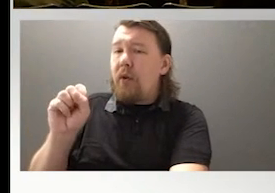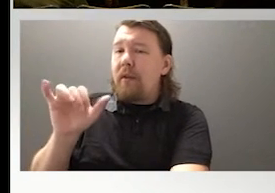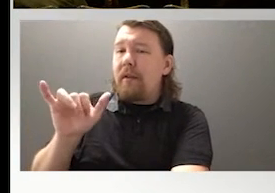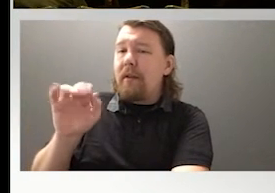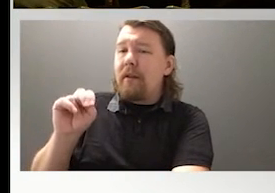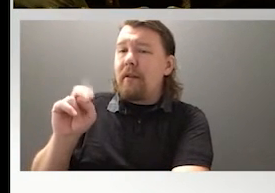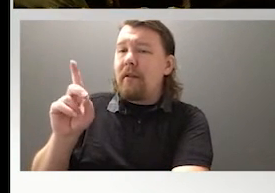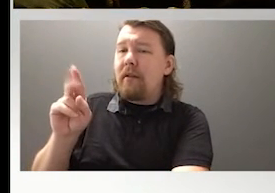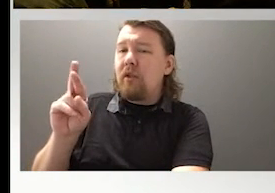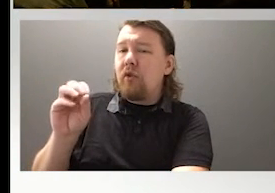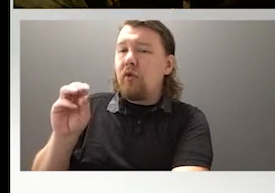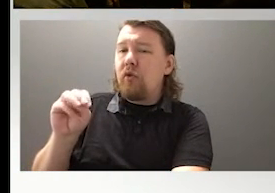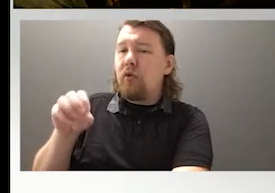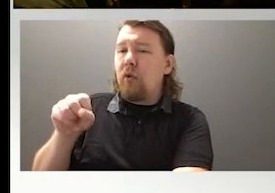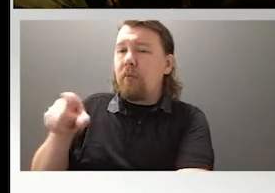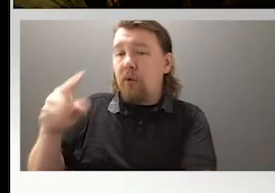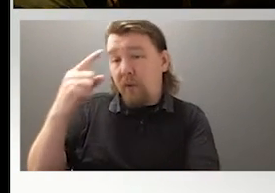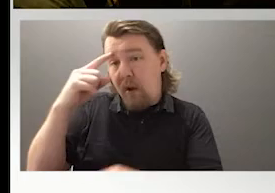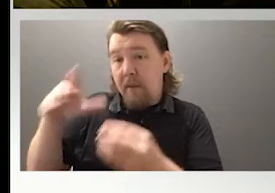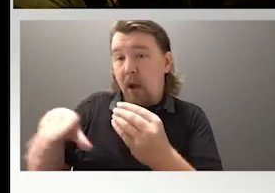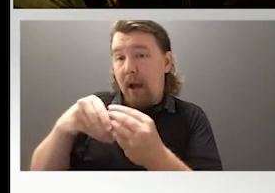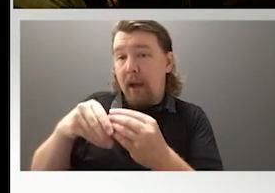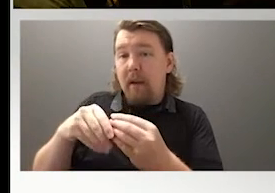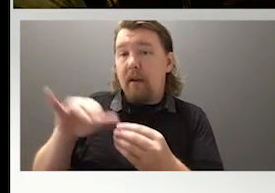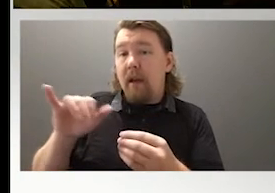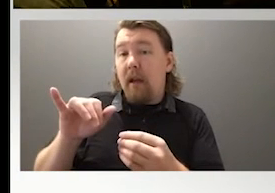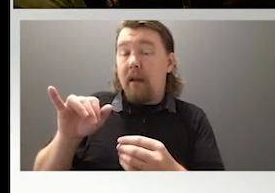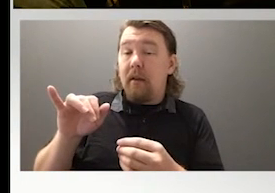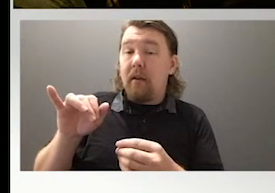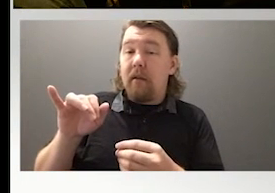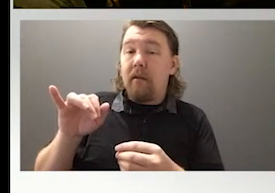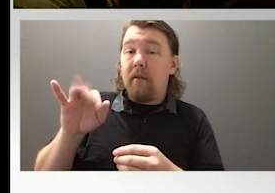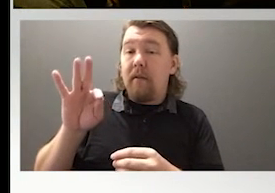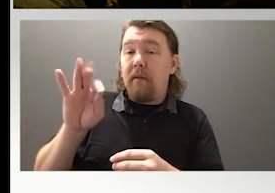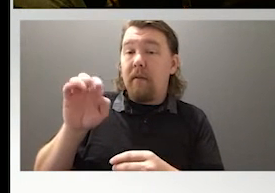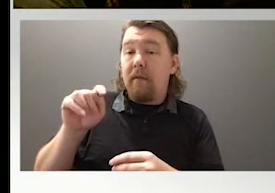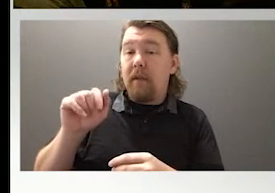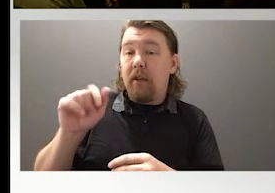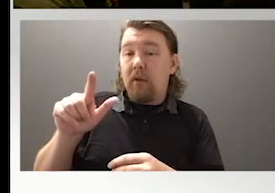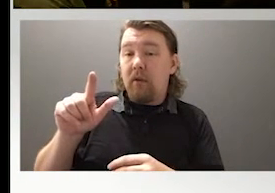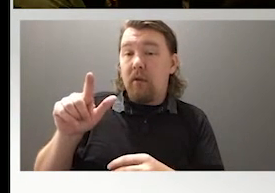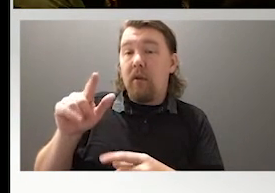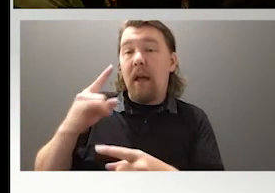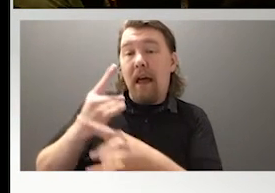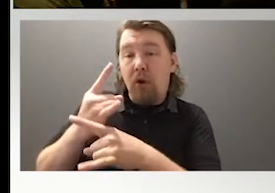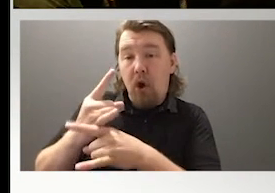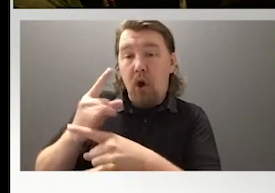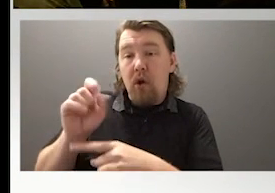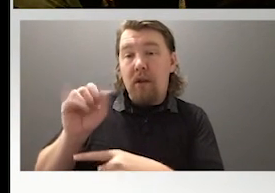that you're considering adding, like specifically fetal alcohol syndrome?